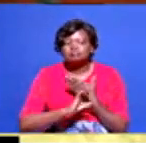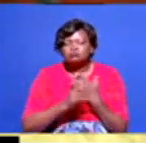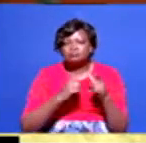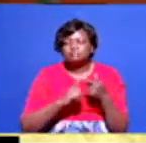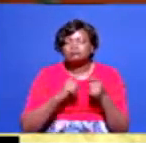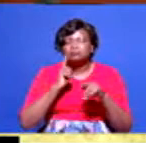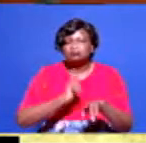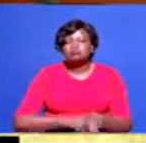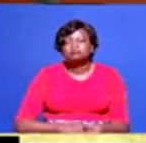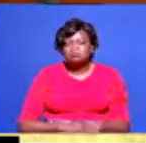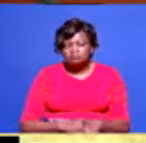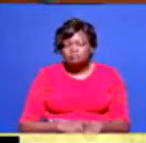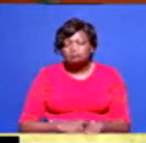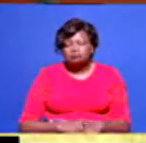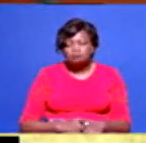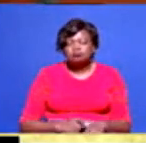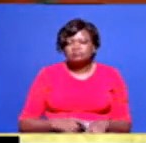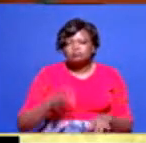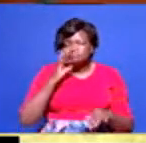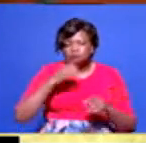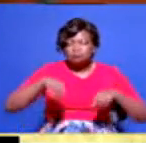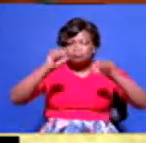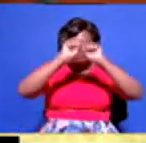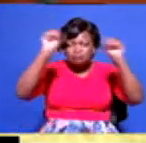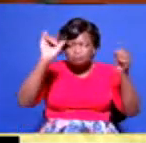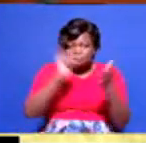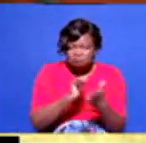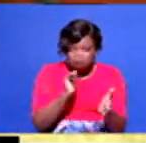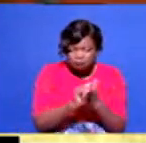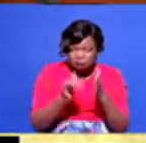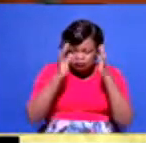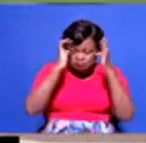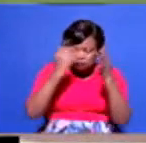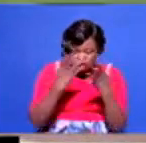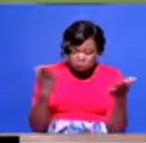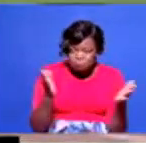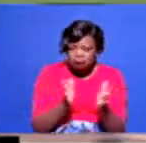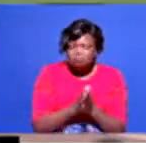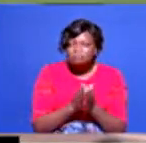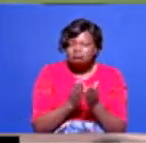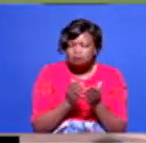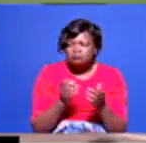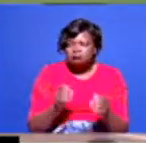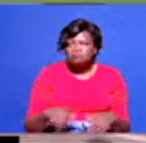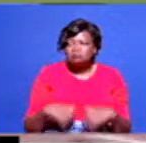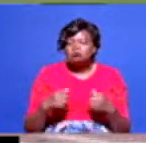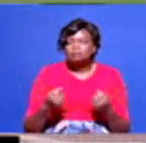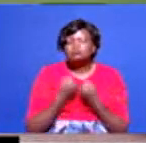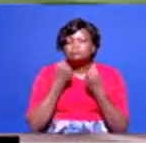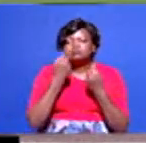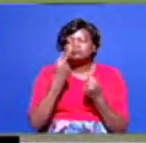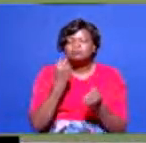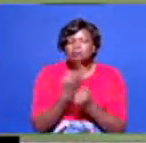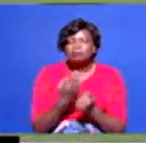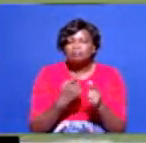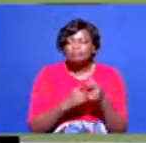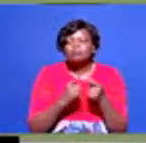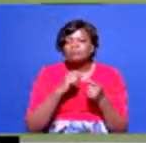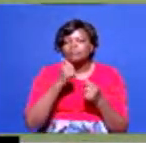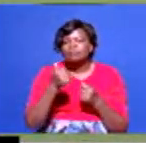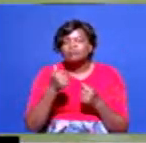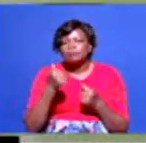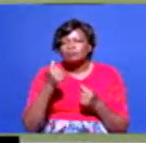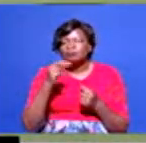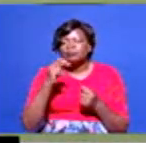during his presidency that a Sports Act was initiated, and it came to life in 2013. On the 5th of July 2003, the